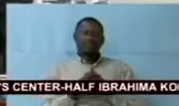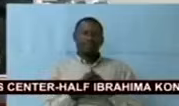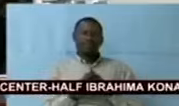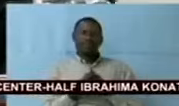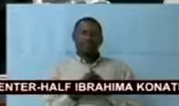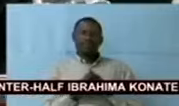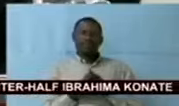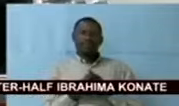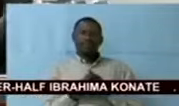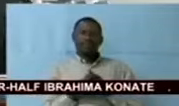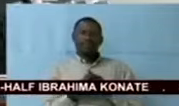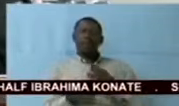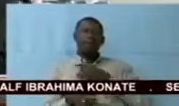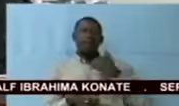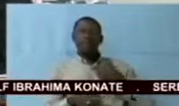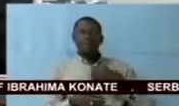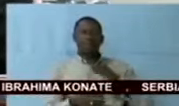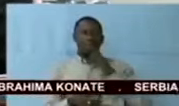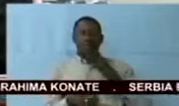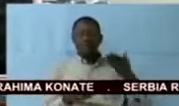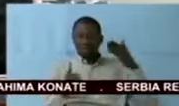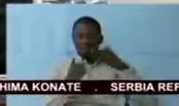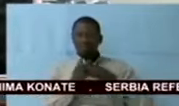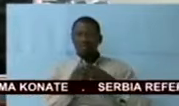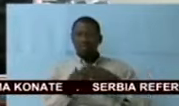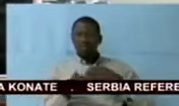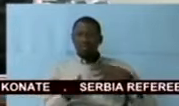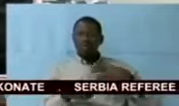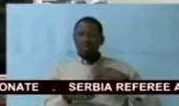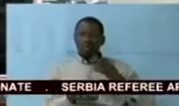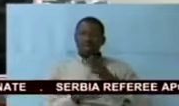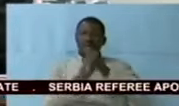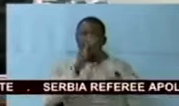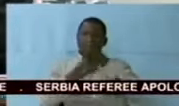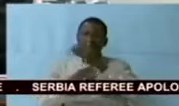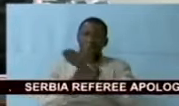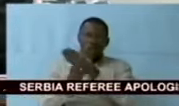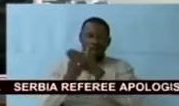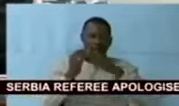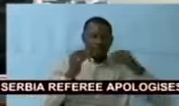then those who came to the scene to help me out did not